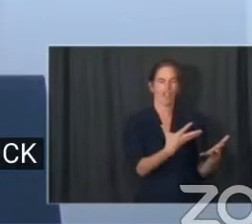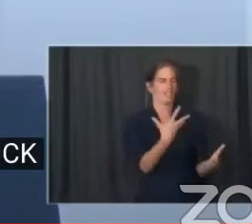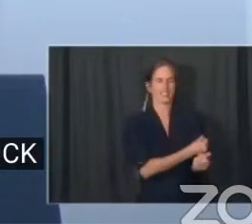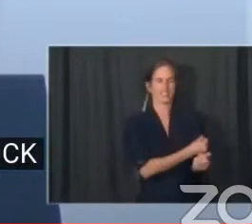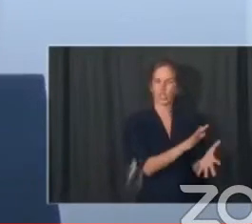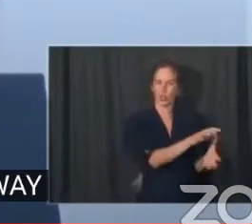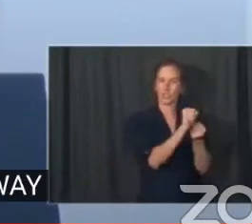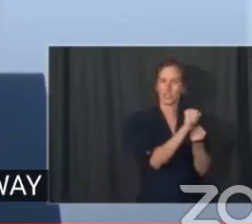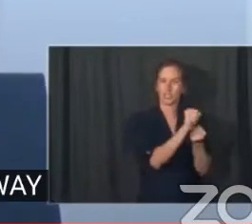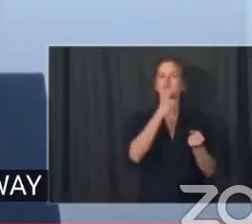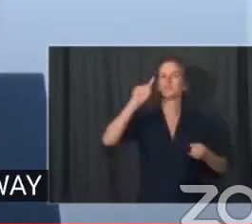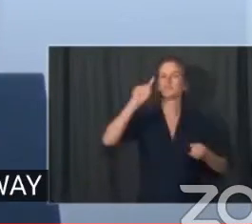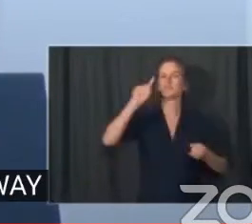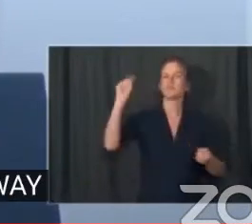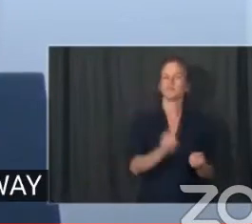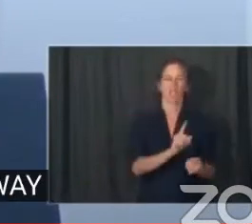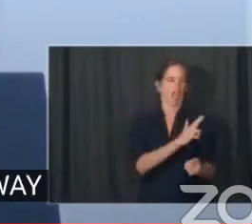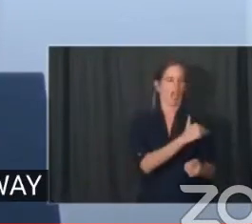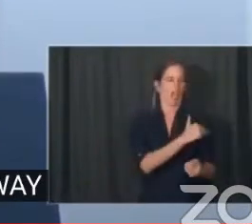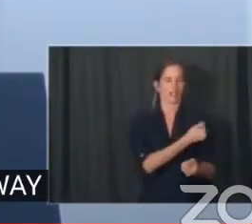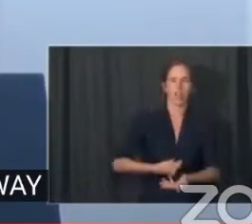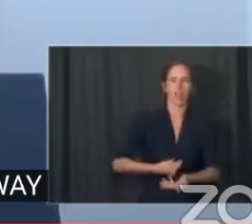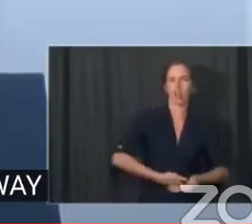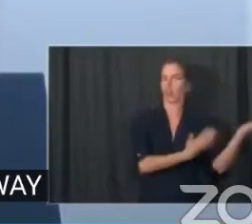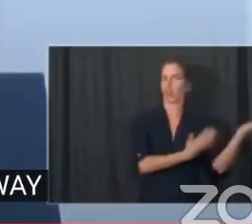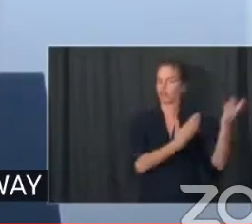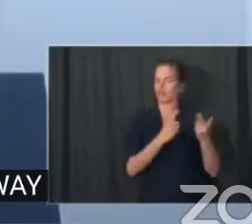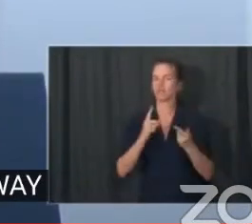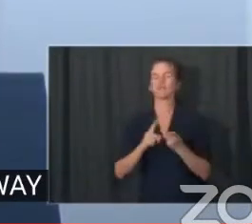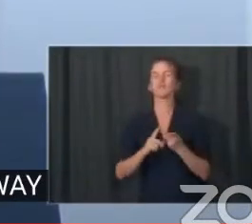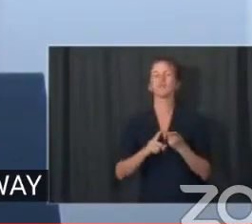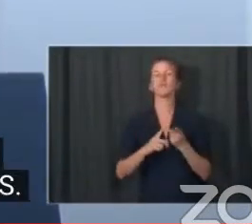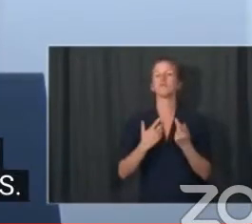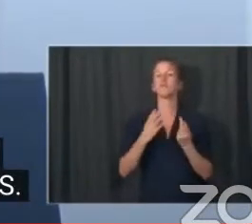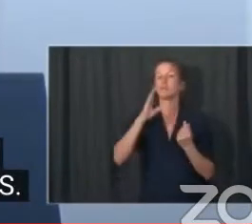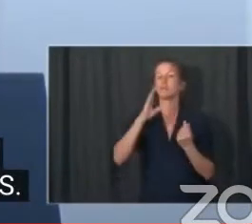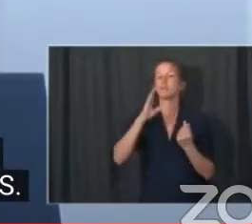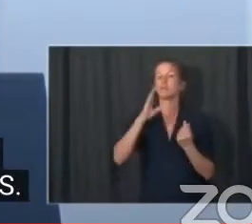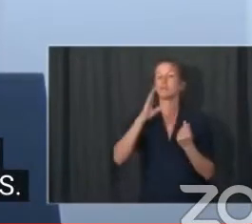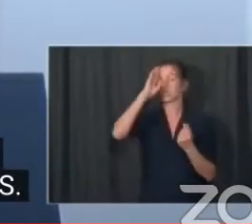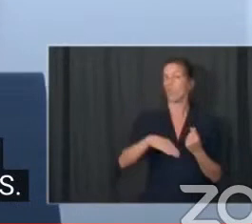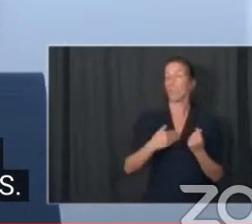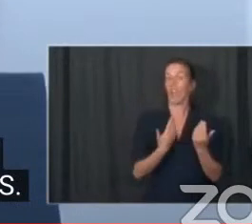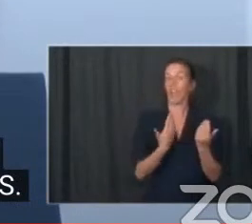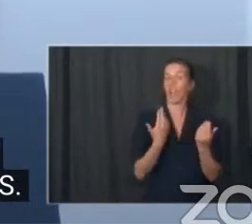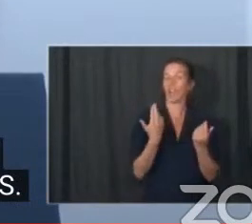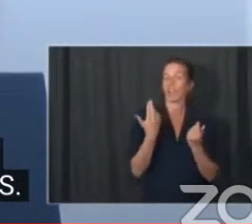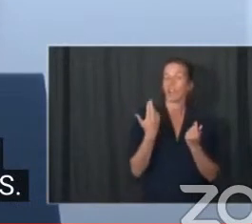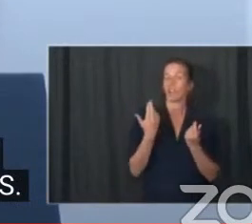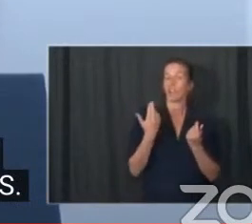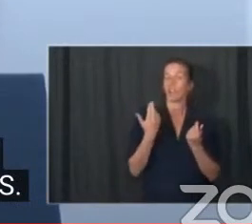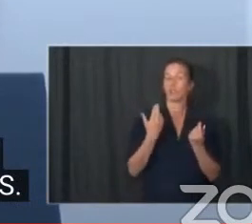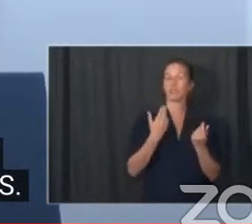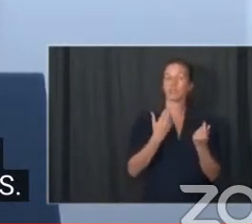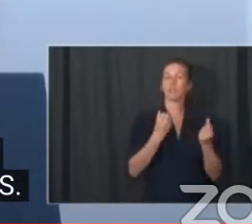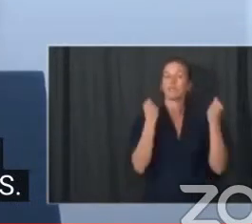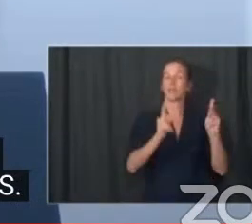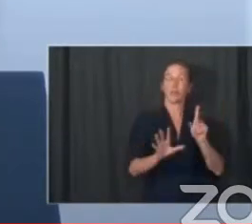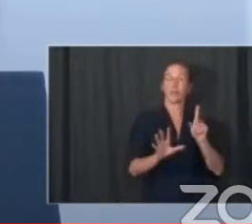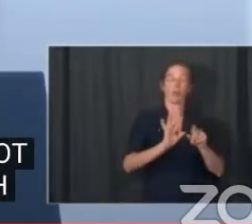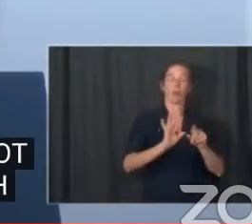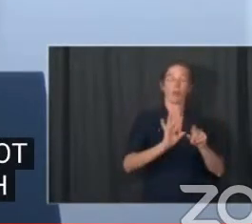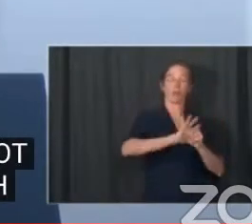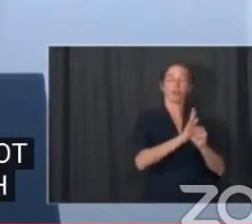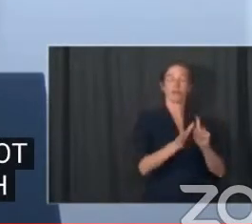tengan una recuperación Case pronta, levels are high, dándoles la but a vacuna lot a of las the case personas con levels alto are high riesgo, because of the fact y las that que para we poder have the best reducir